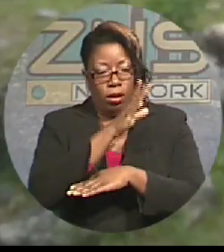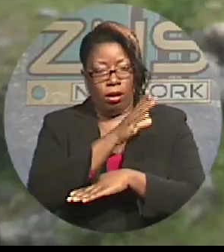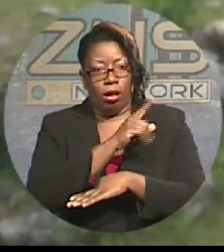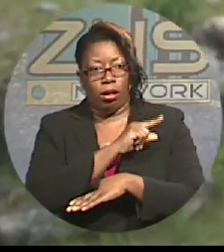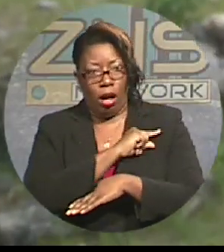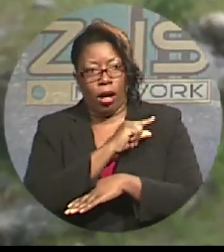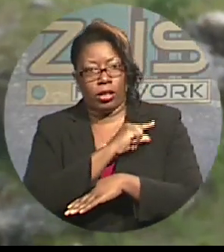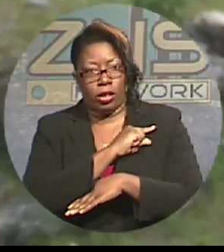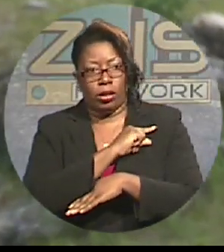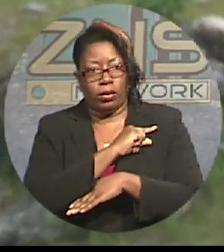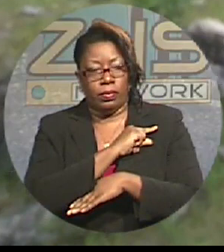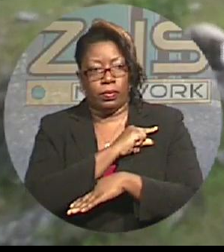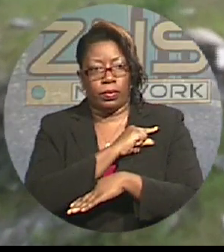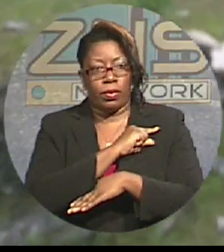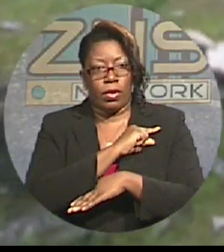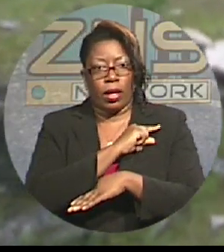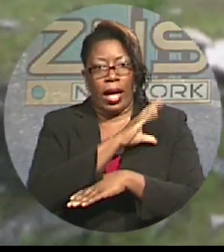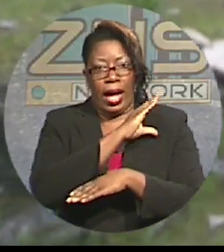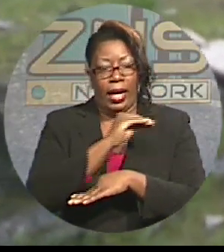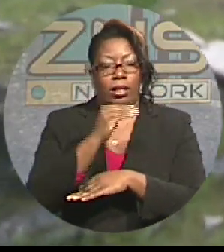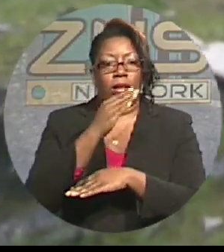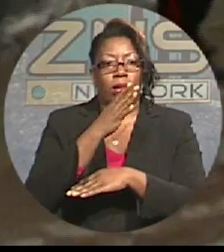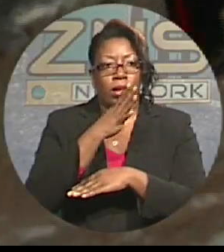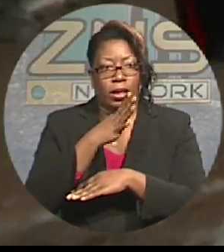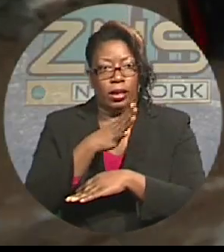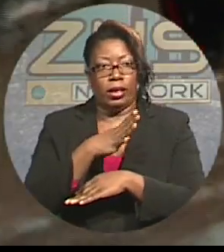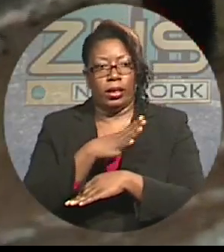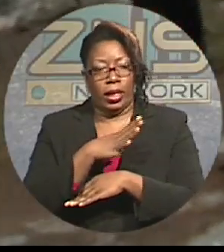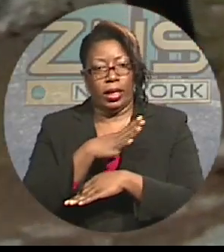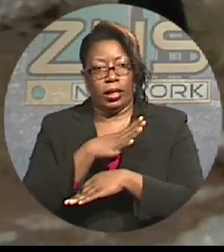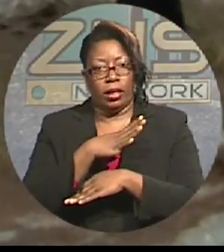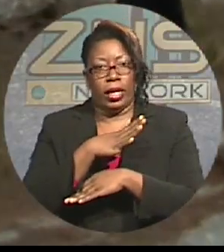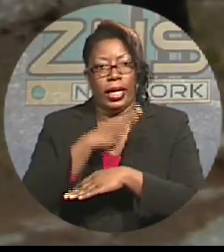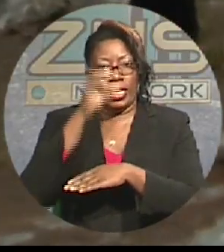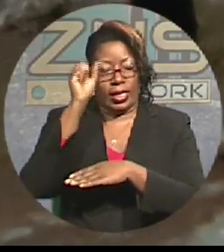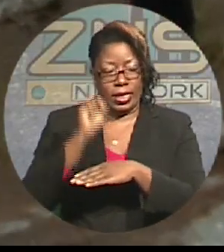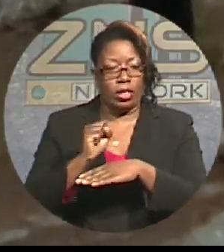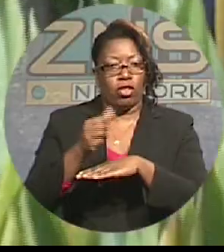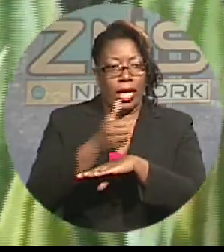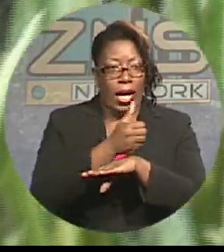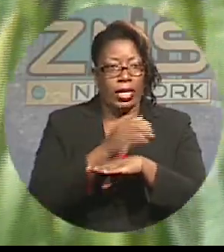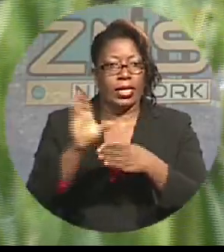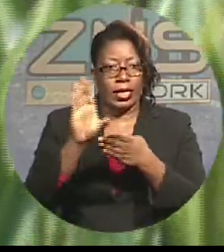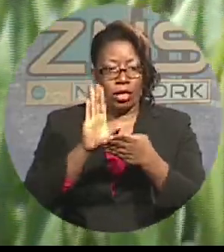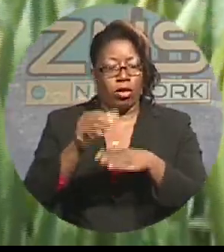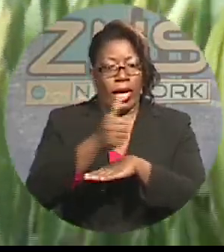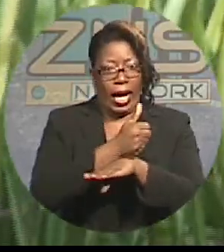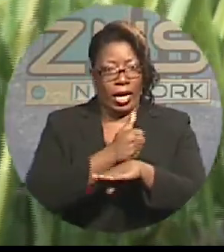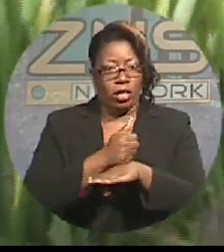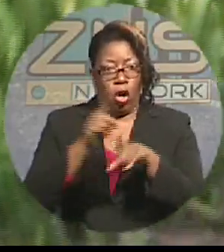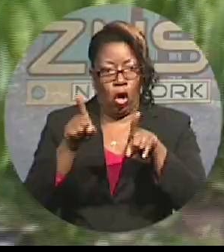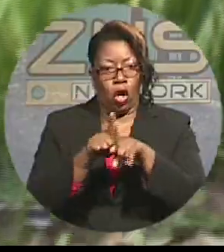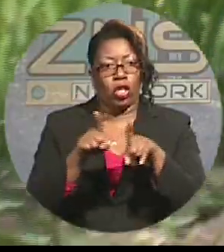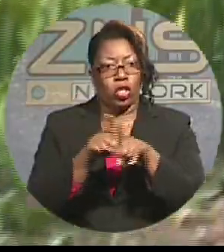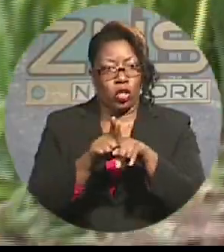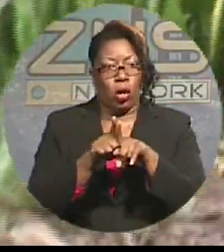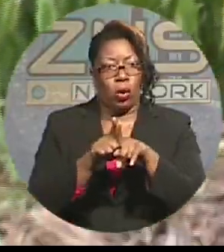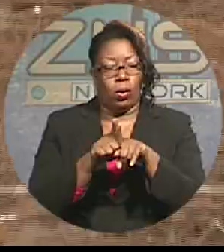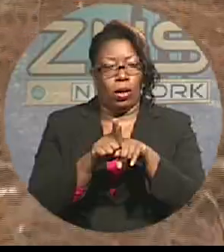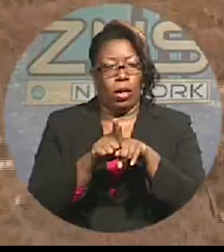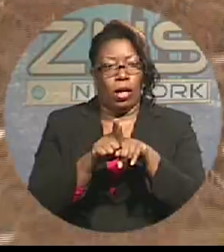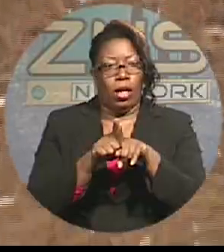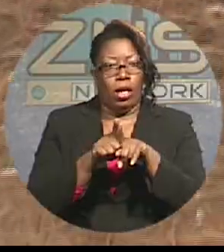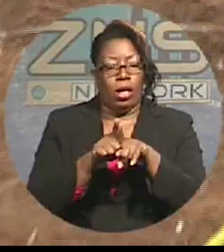November 24th and Saturday, December 21st at central Andros. They are also accused of conspiring to rob the couple